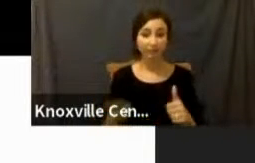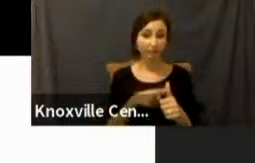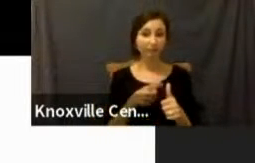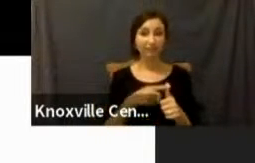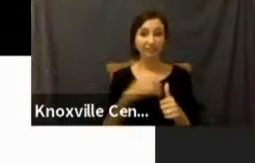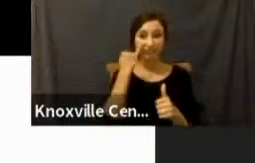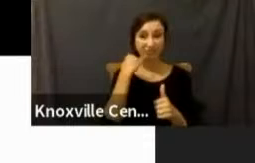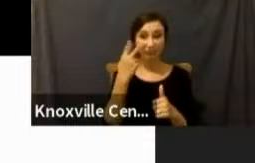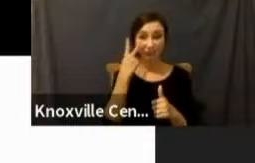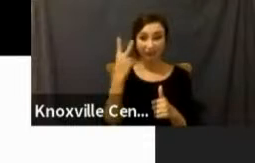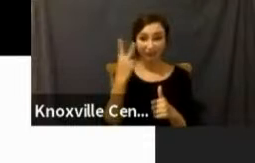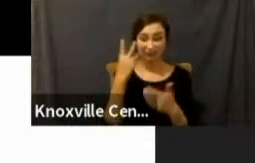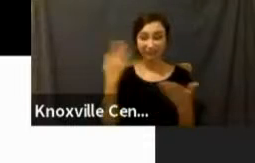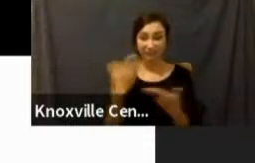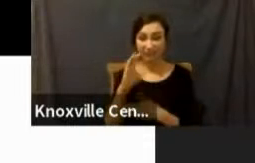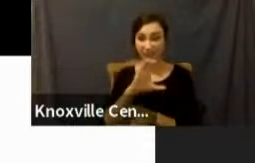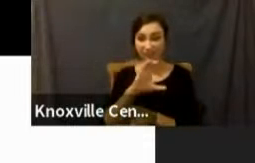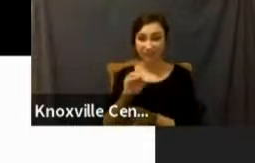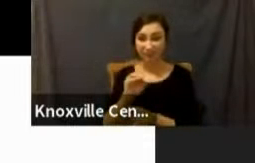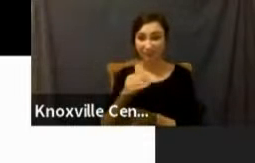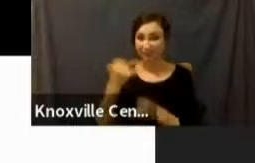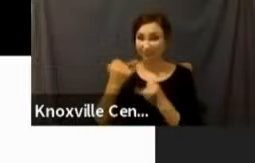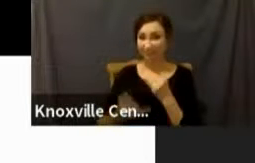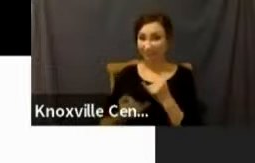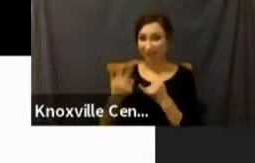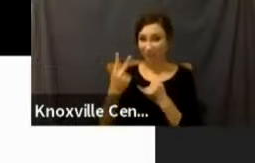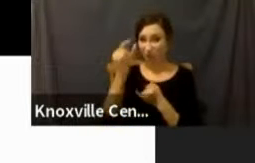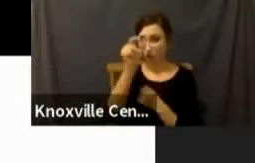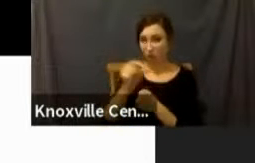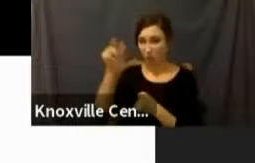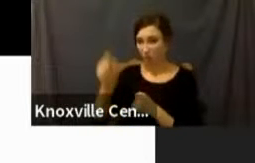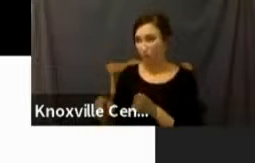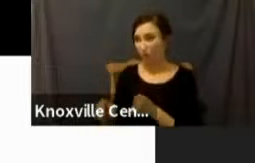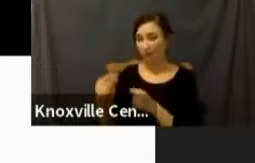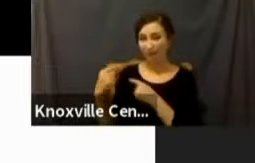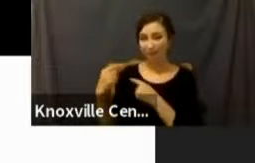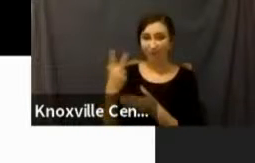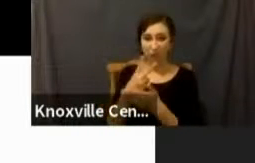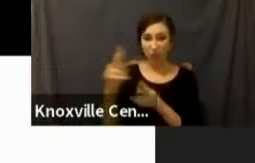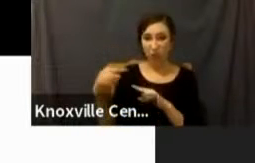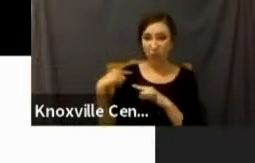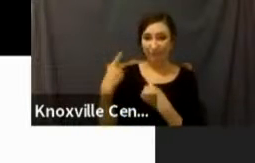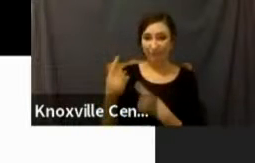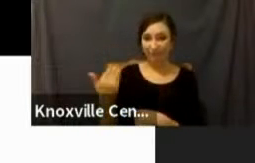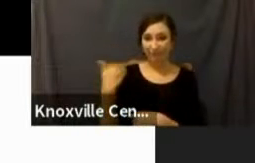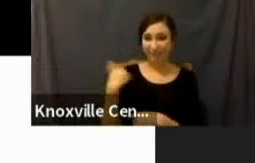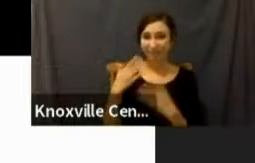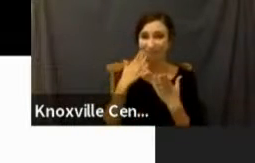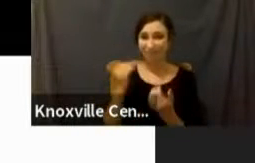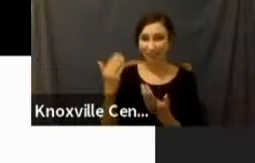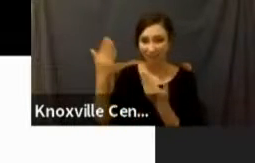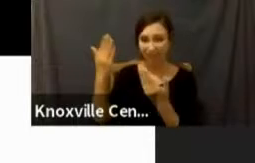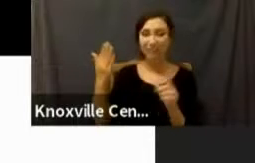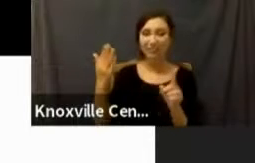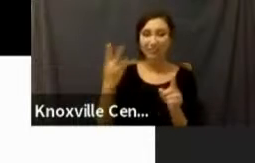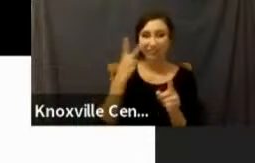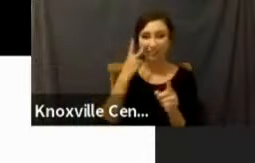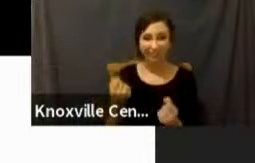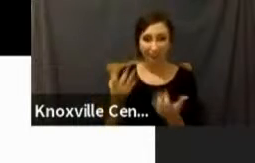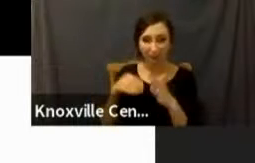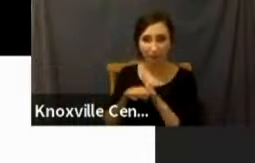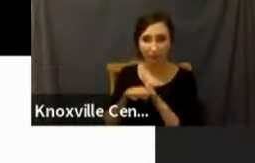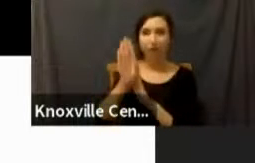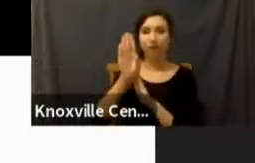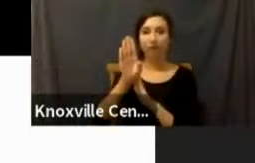county, just those last two bars of the 2 weeks since Thanksgiving, you see the number of cases, how much they spiked